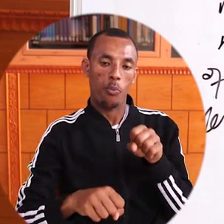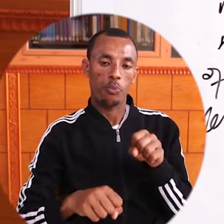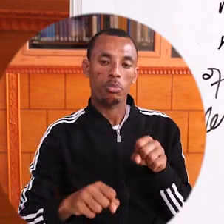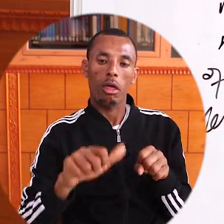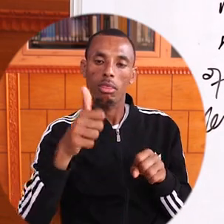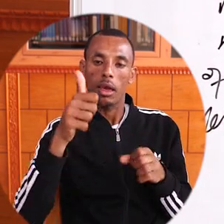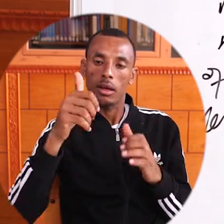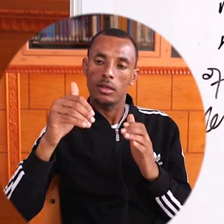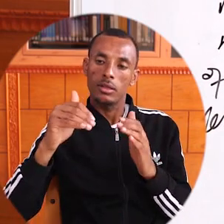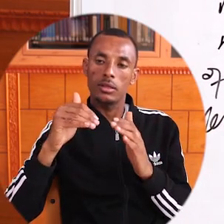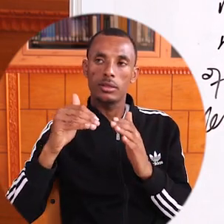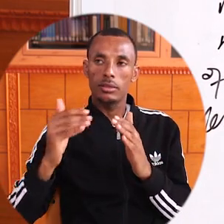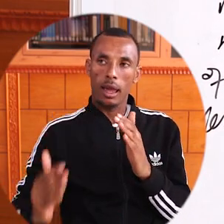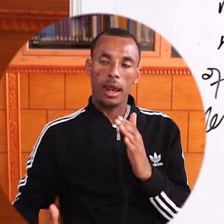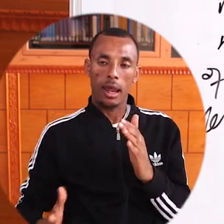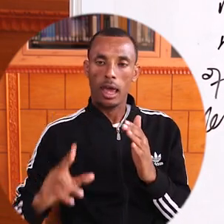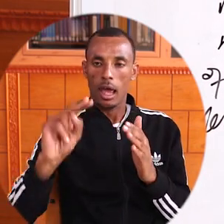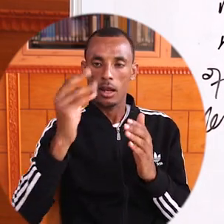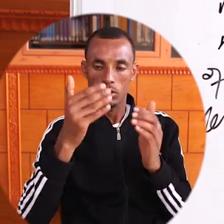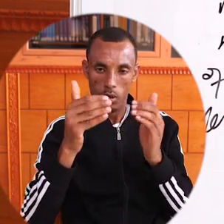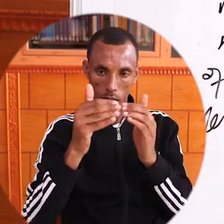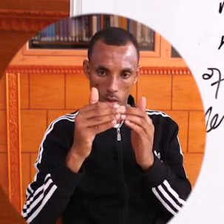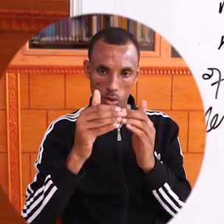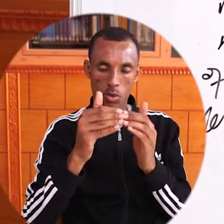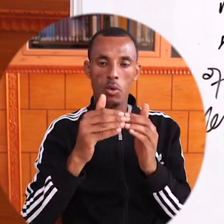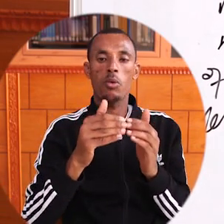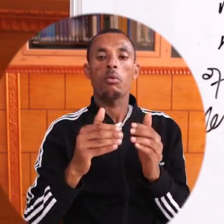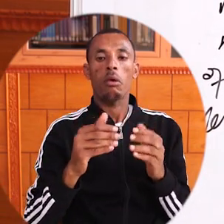10 side n is equal to given where